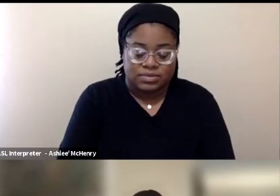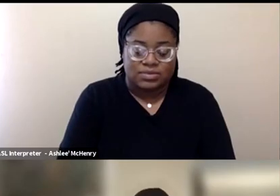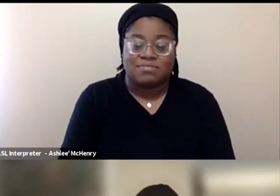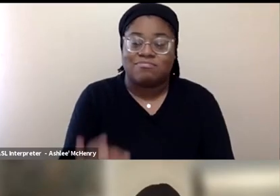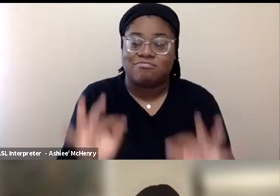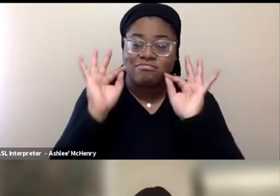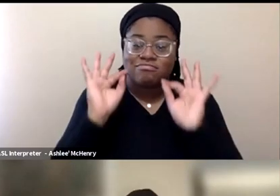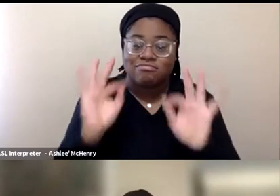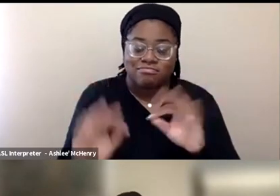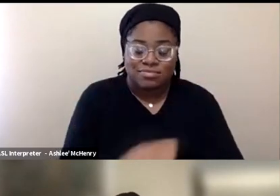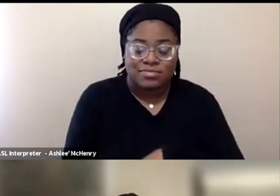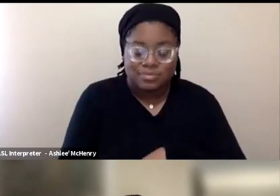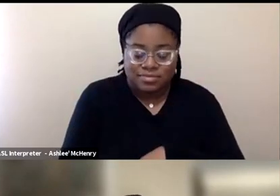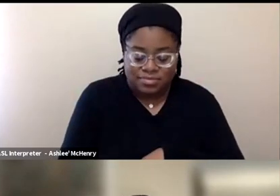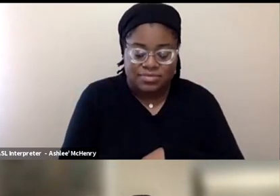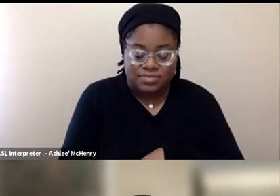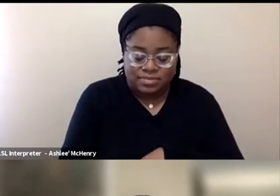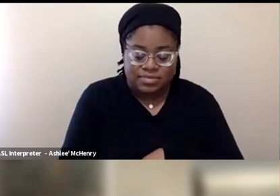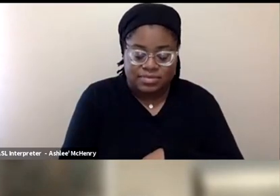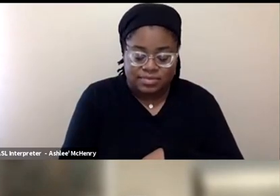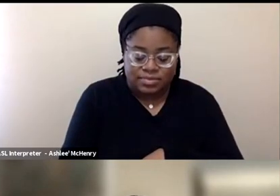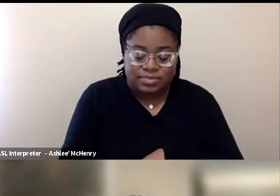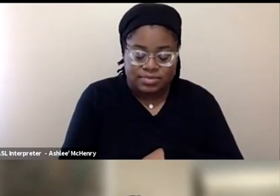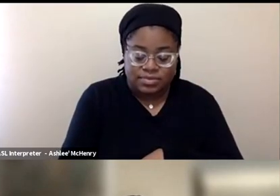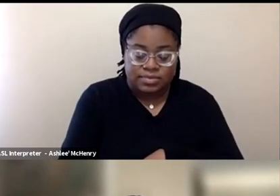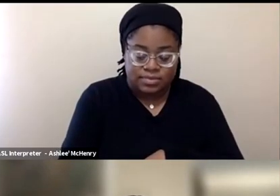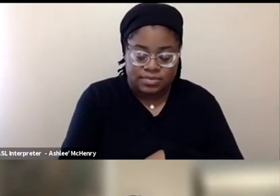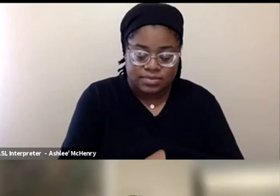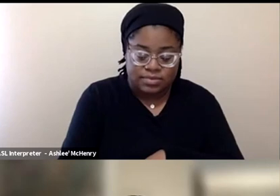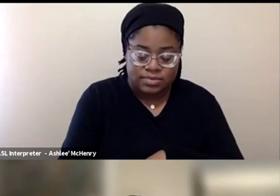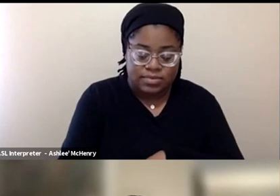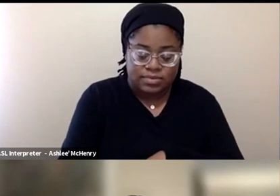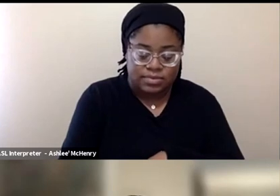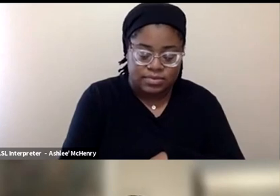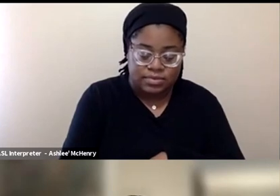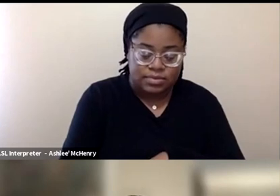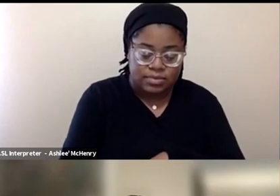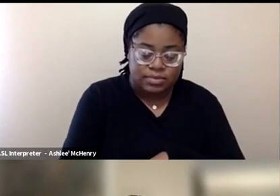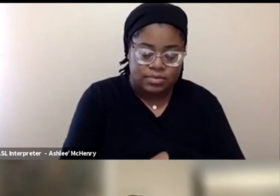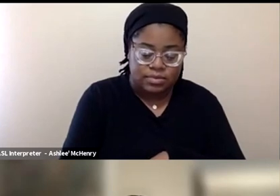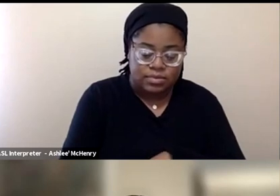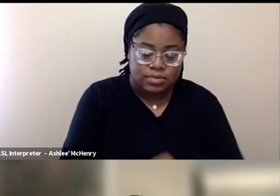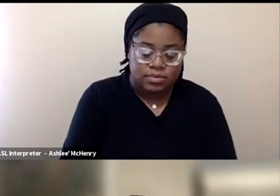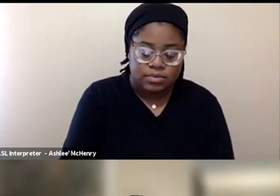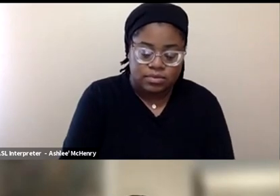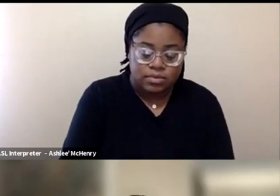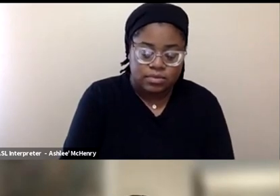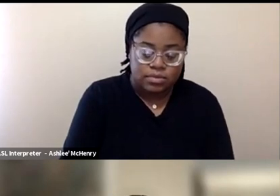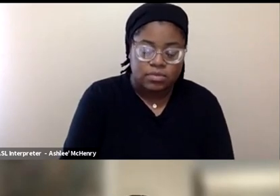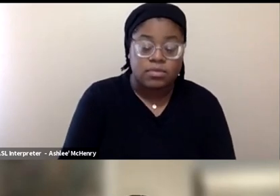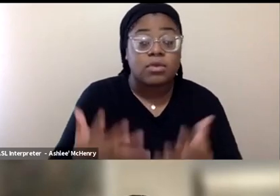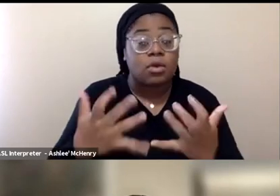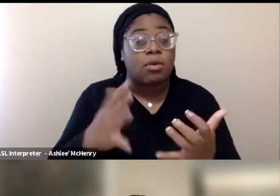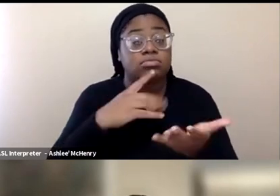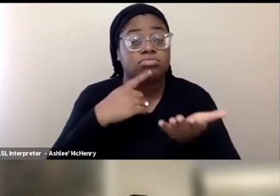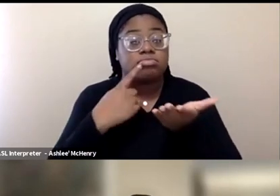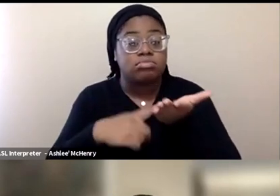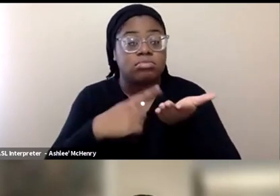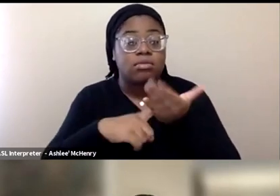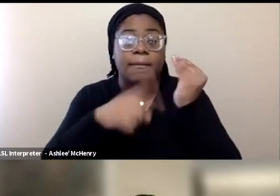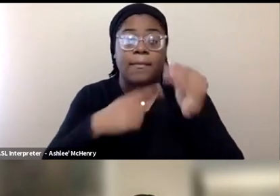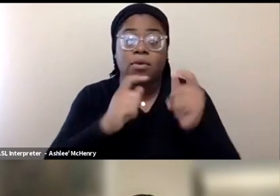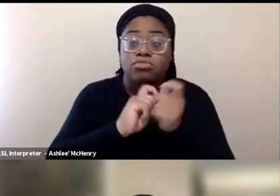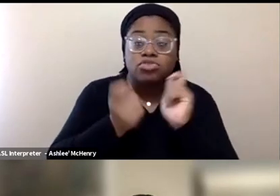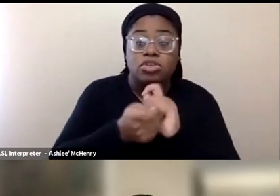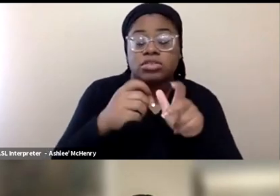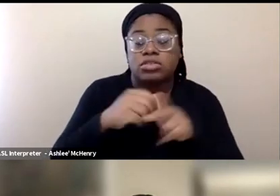Excellent. So we wanted to talk about changes in programming, you